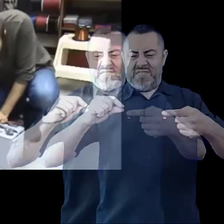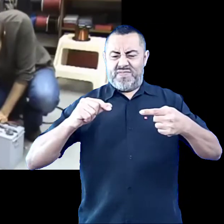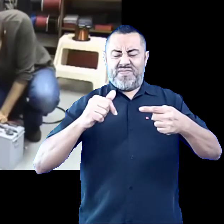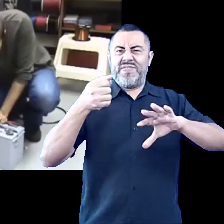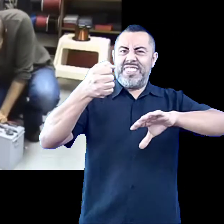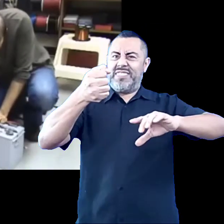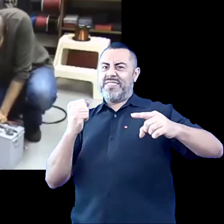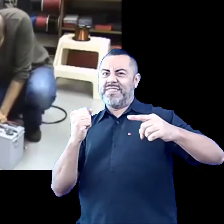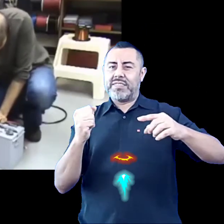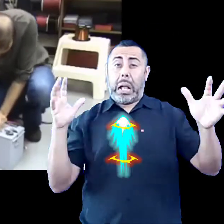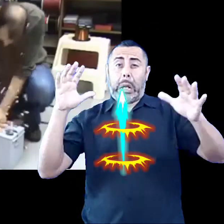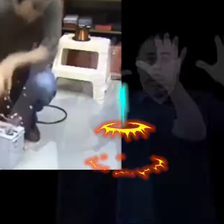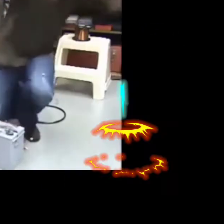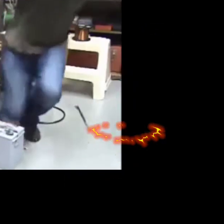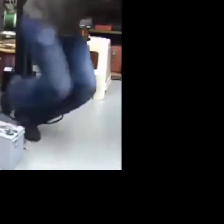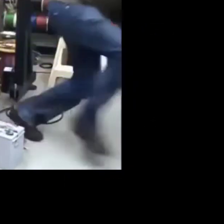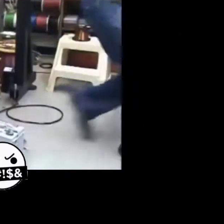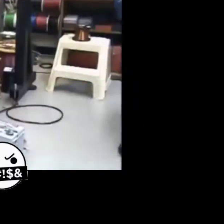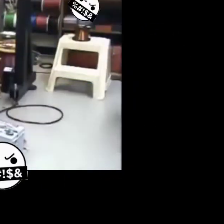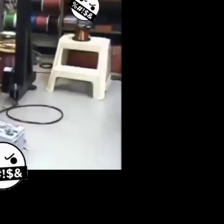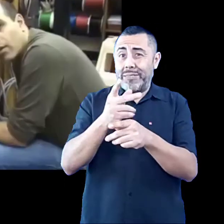Tighten these nuts here.